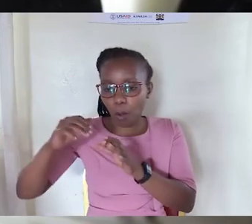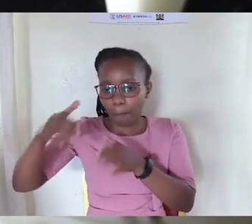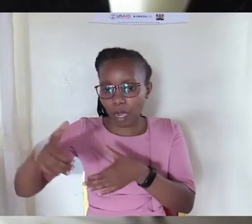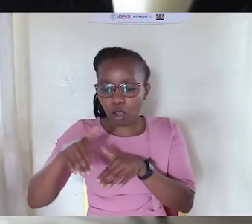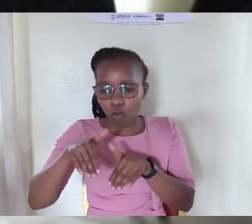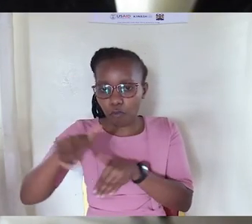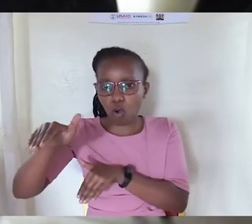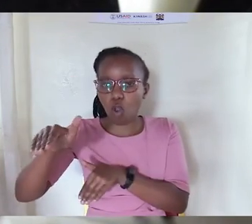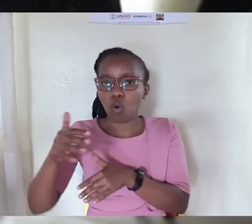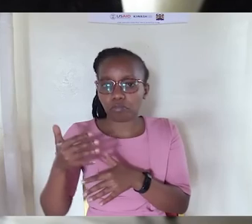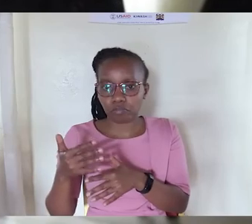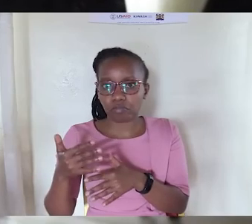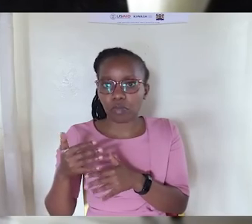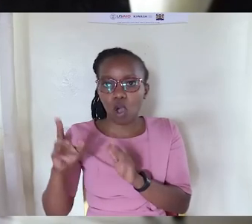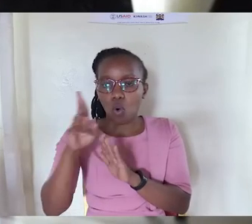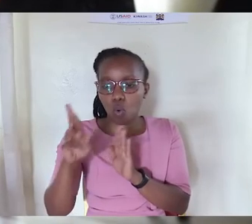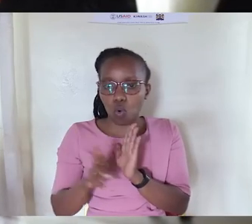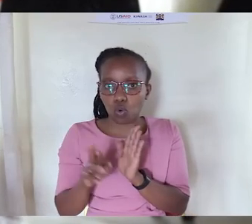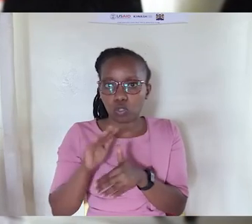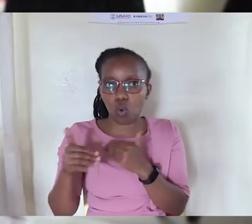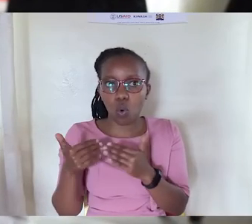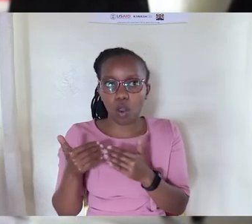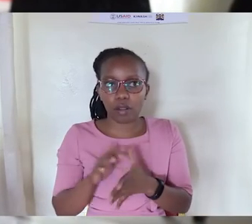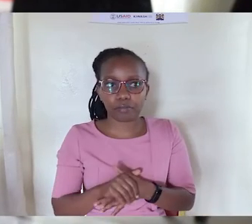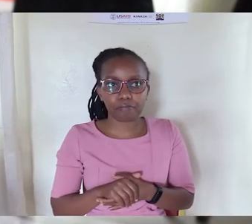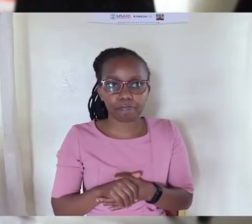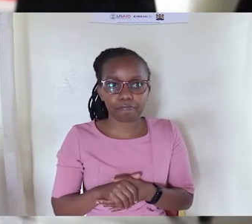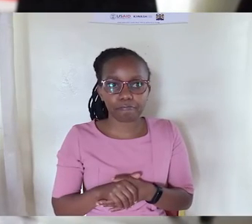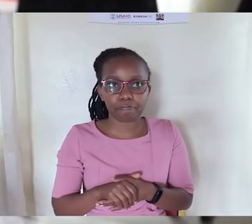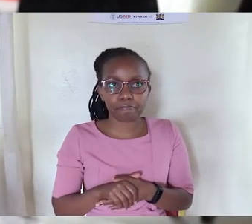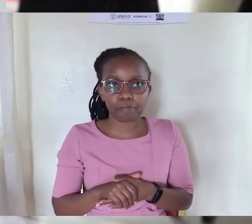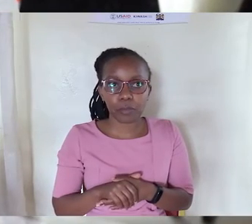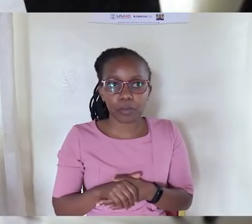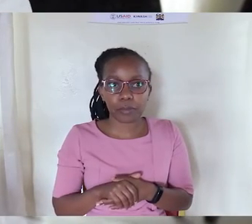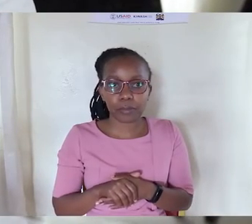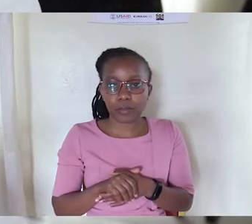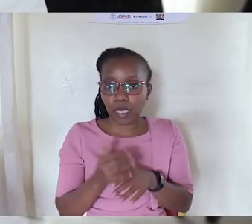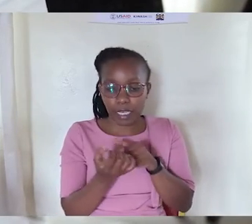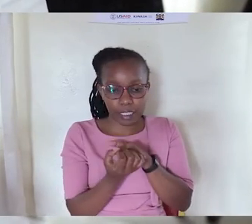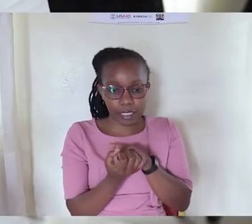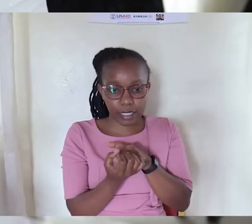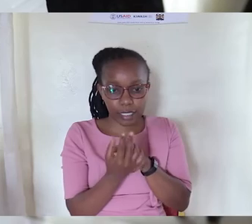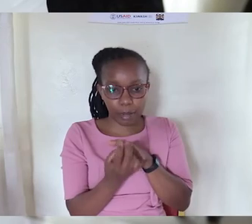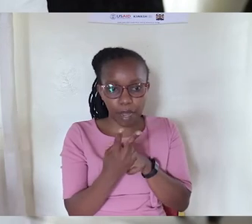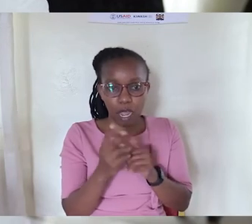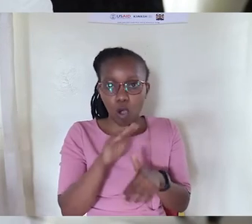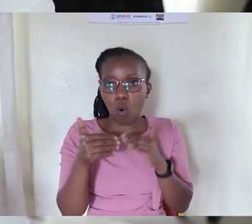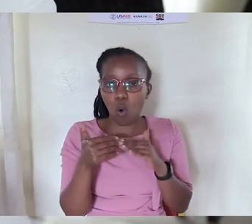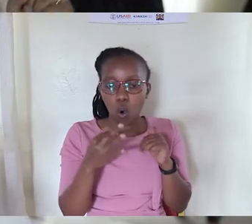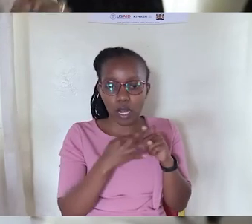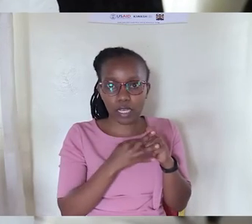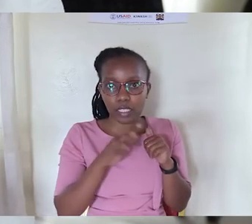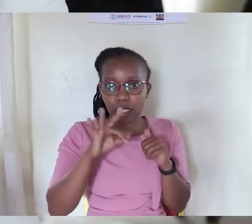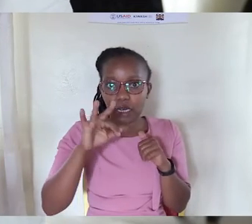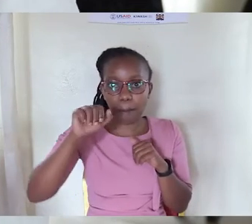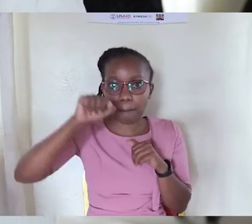to each and every rule that was stipulated. So by the end of the day, come December, all the 83